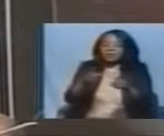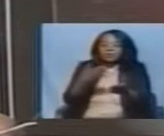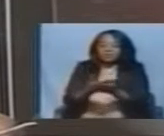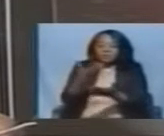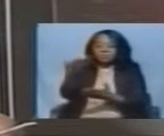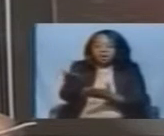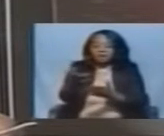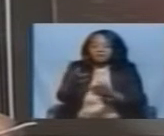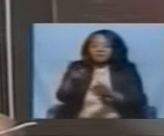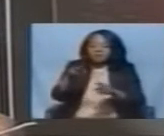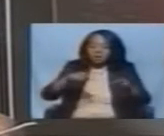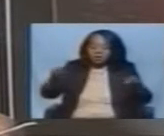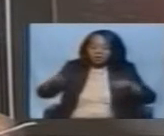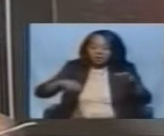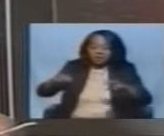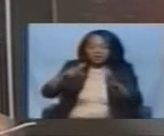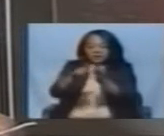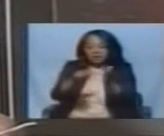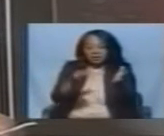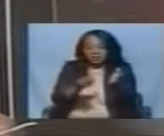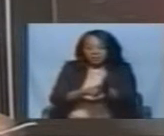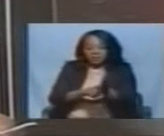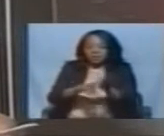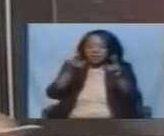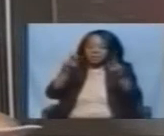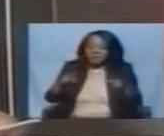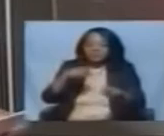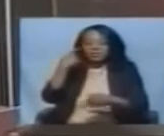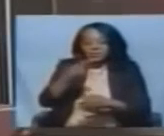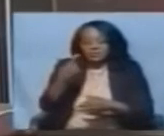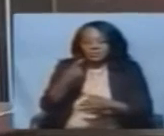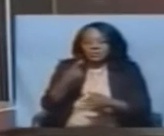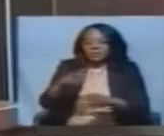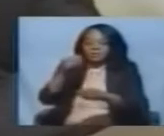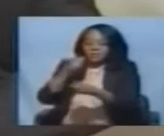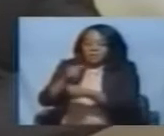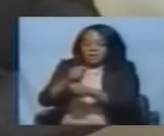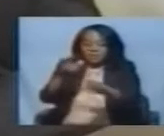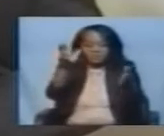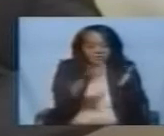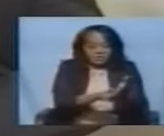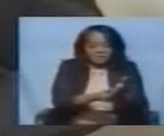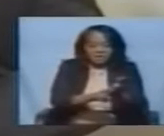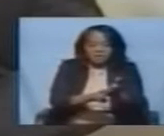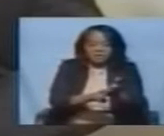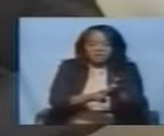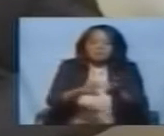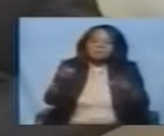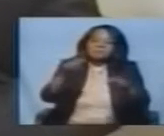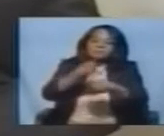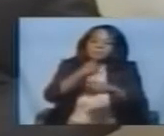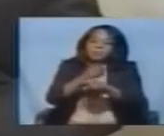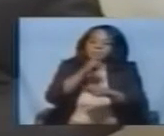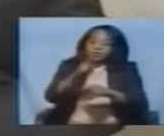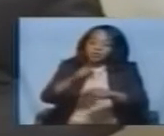act as somebody that is going to certify, you know, check people that work and certify them, ensure that they